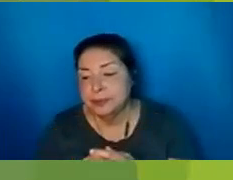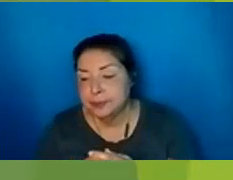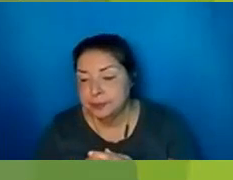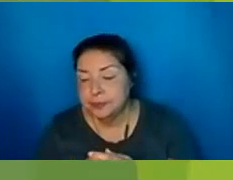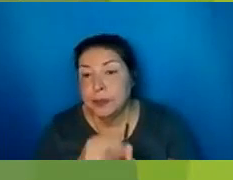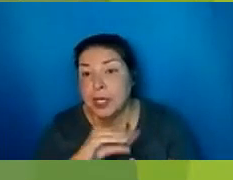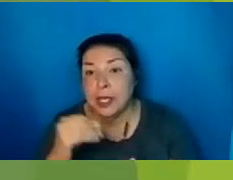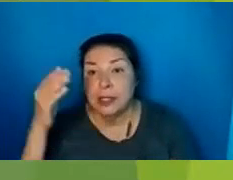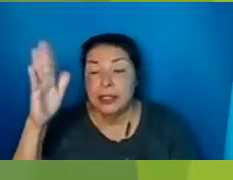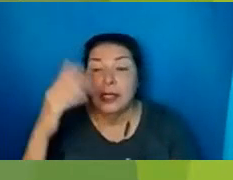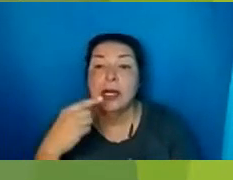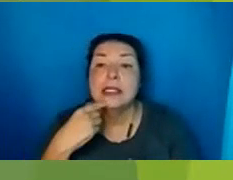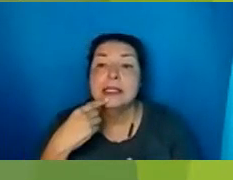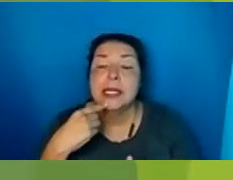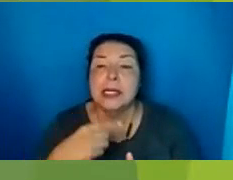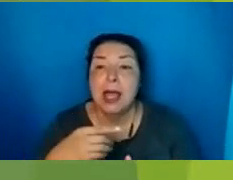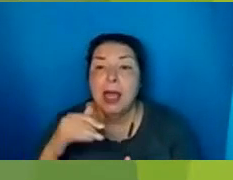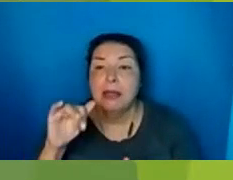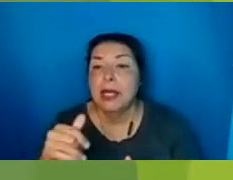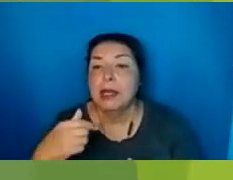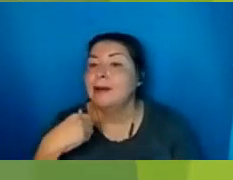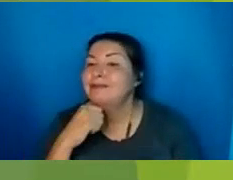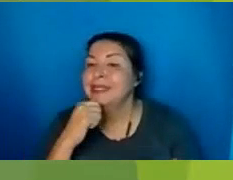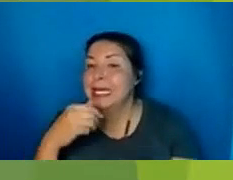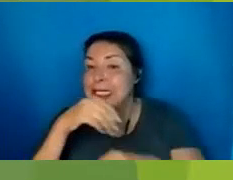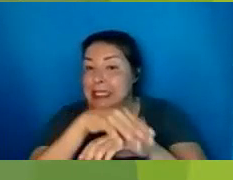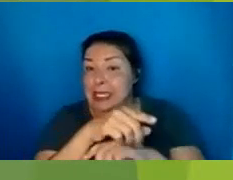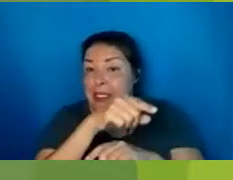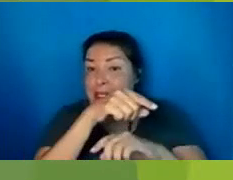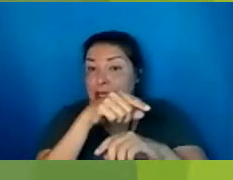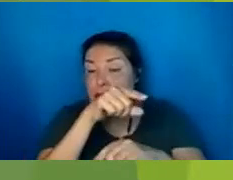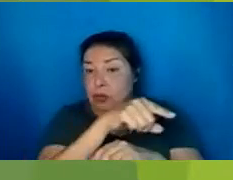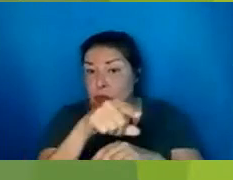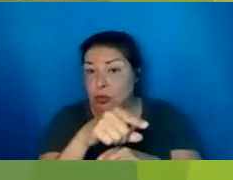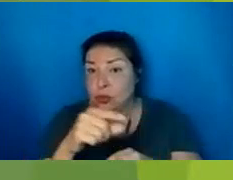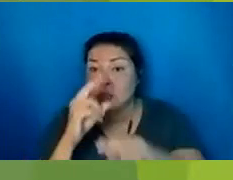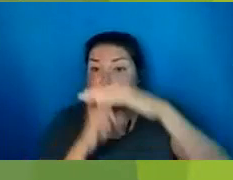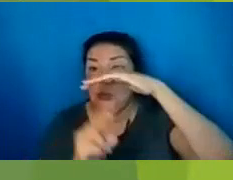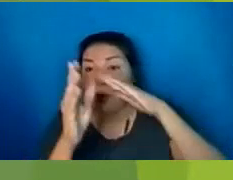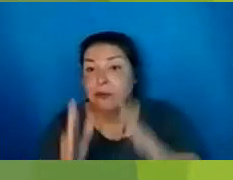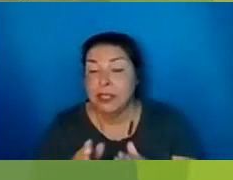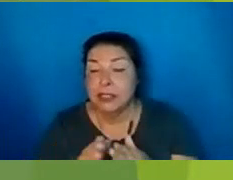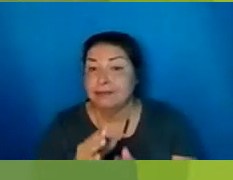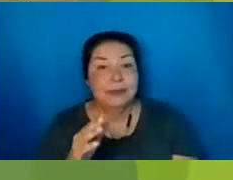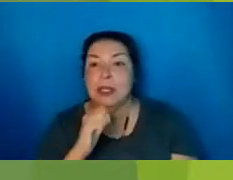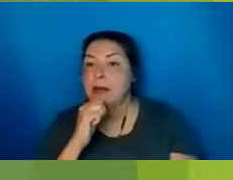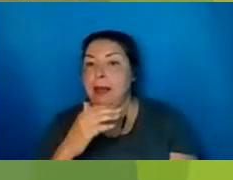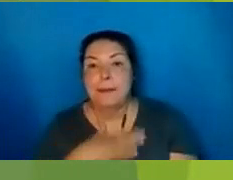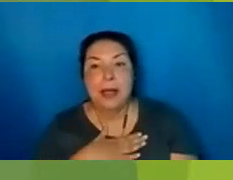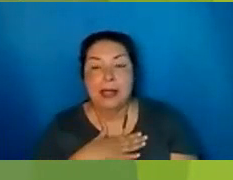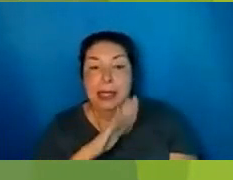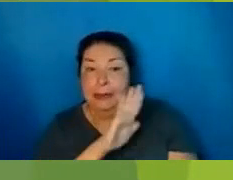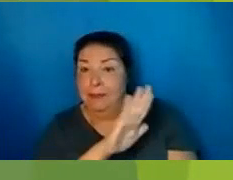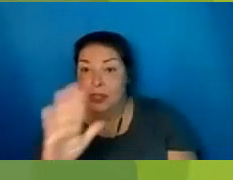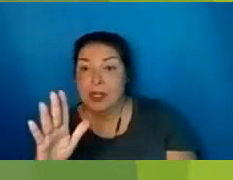And God has said that I haven't sent these prophets. These are not my prophets. They're speaking their